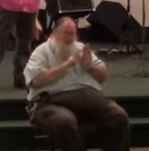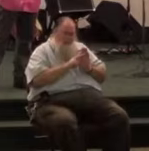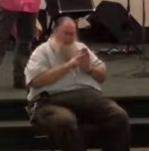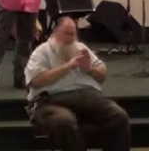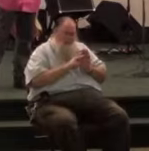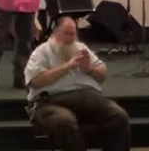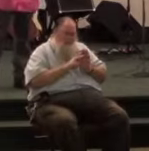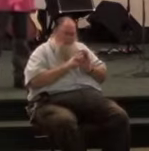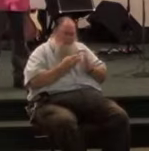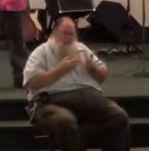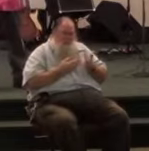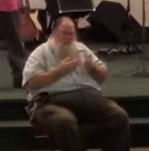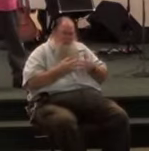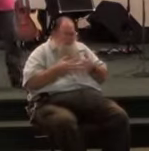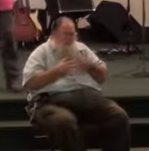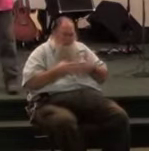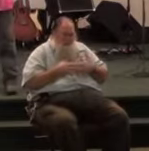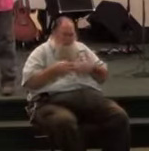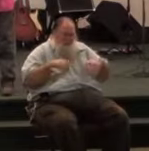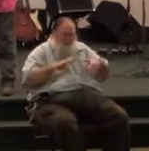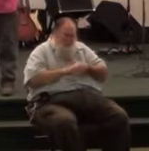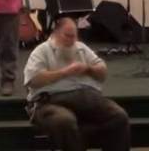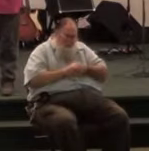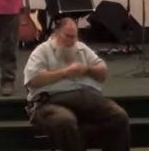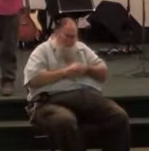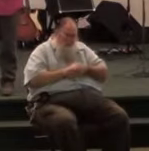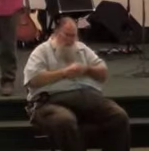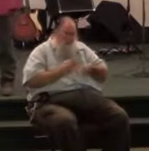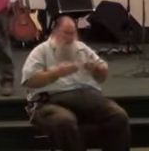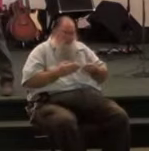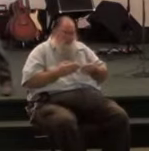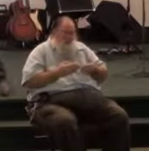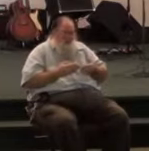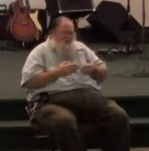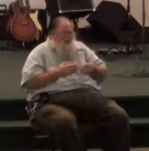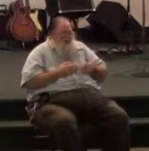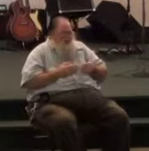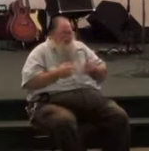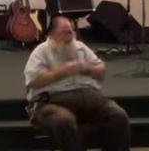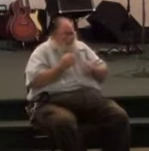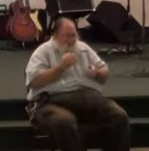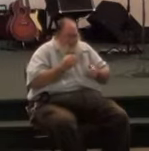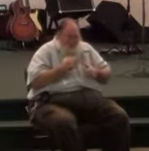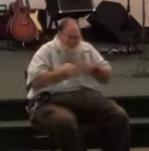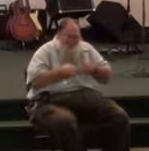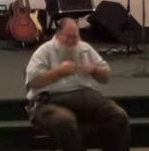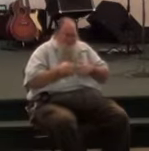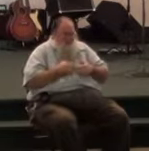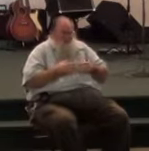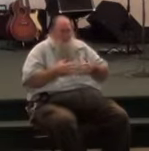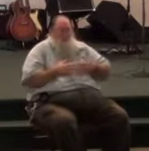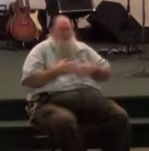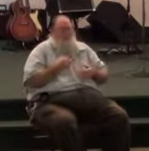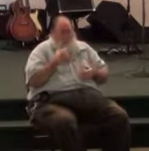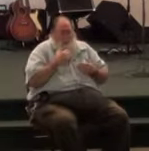whether their marriage might be a little rocky, whether we may have a nasty little friend at school that